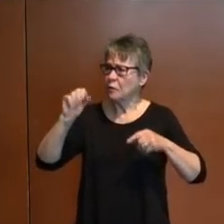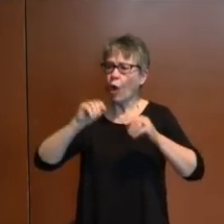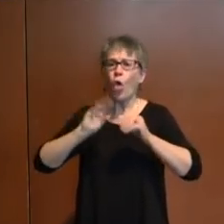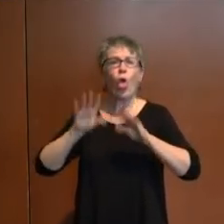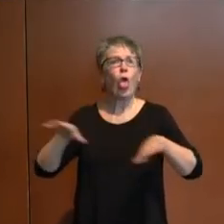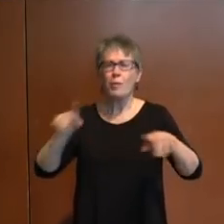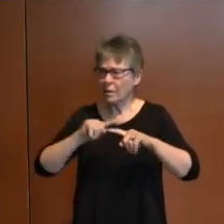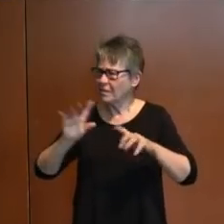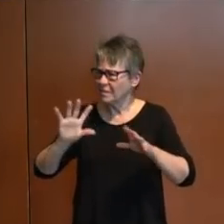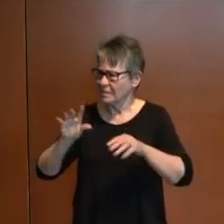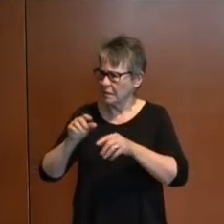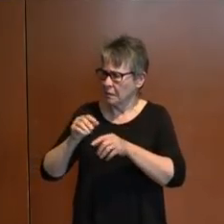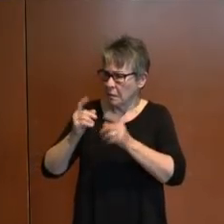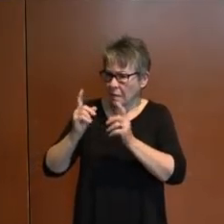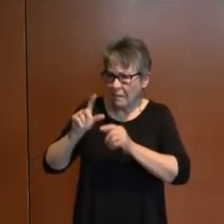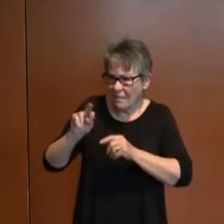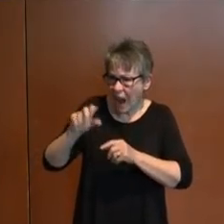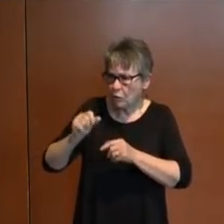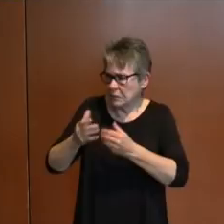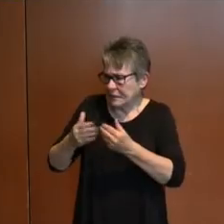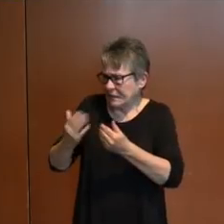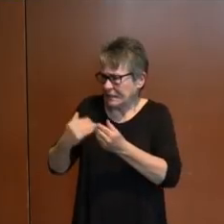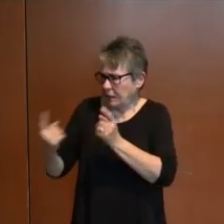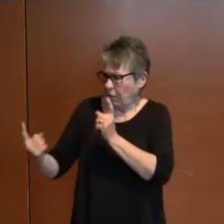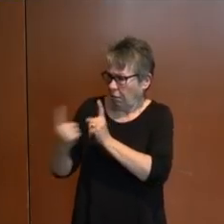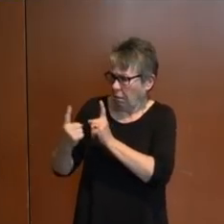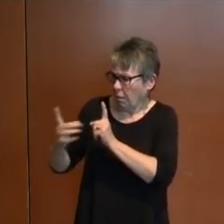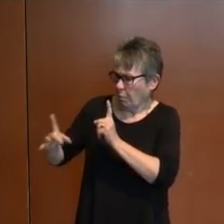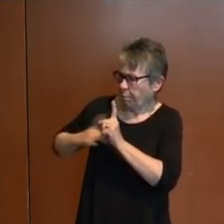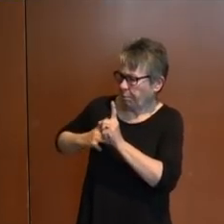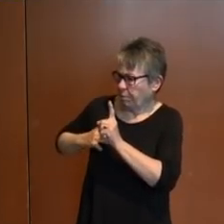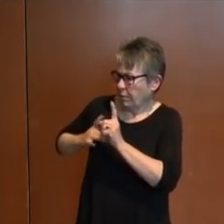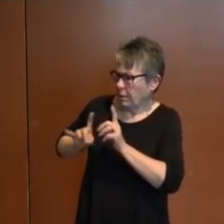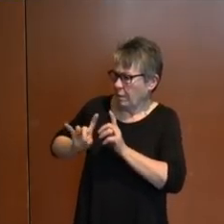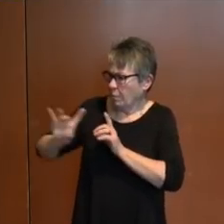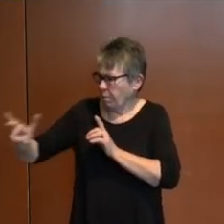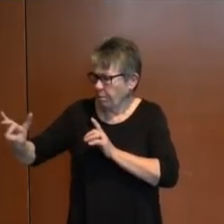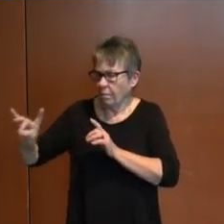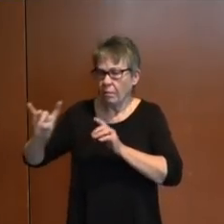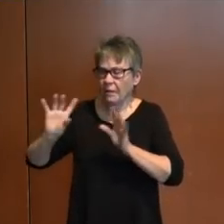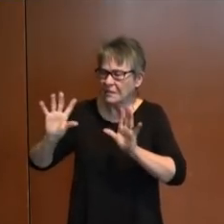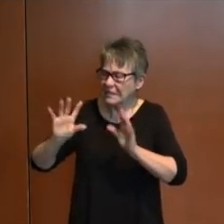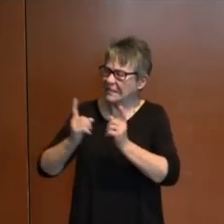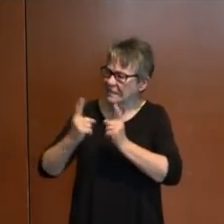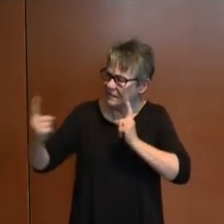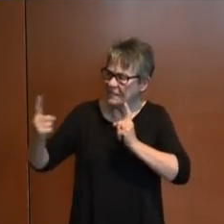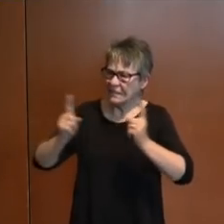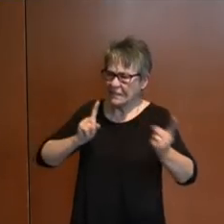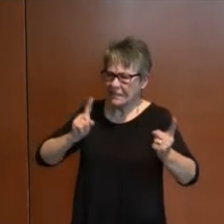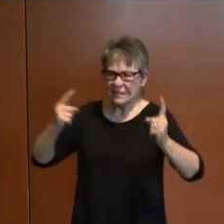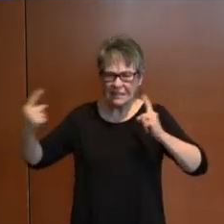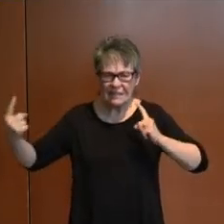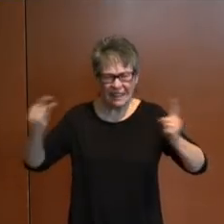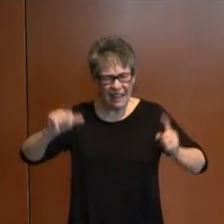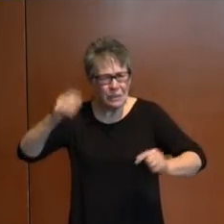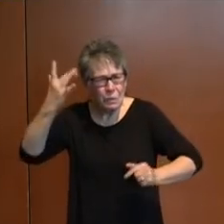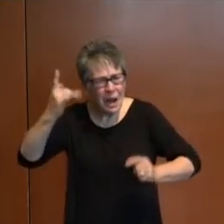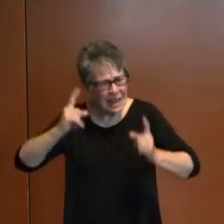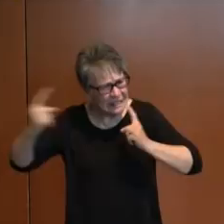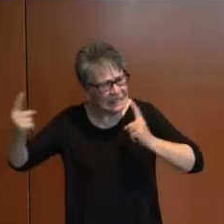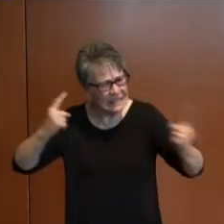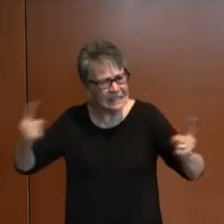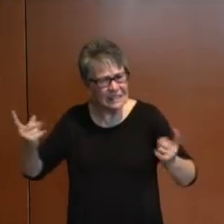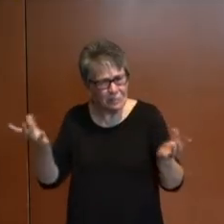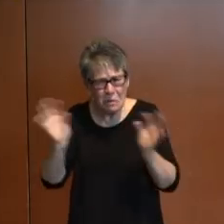you in our response efforts, the slower the spread and the flatter the curve gets. And this isn't a